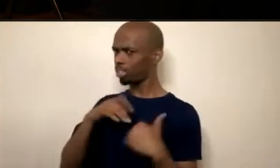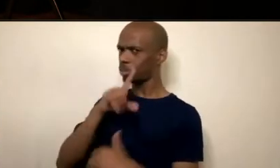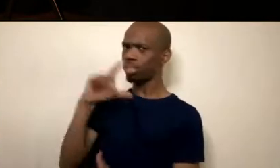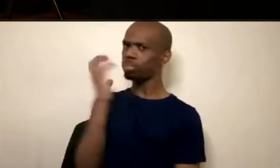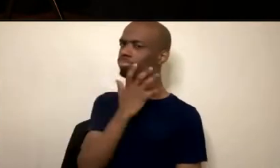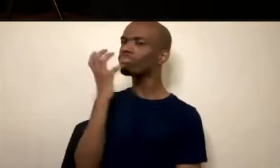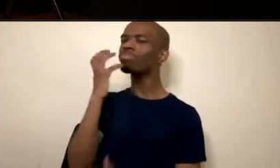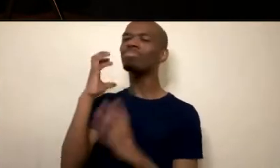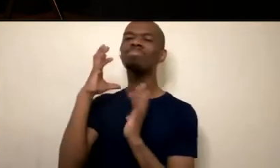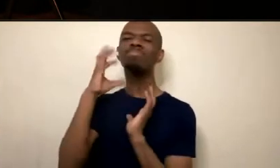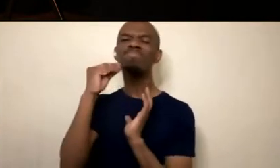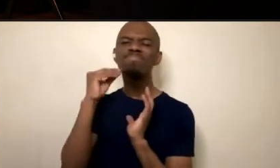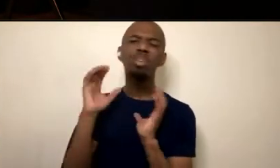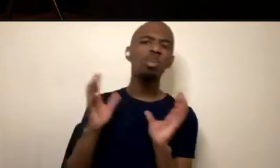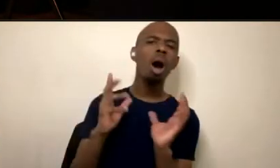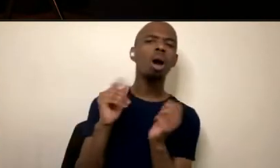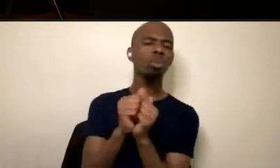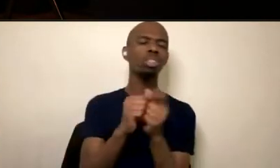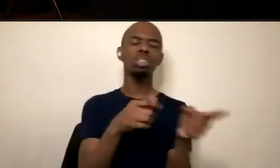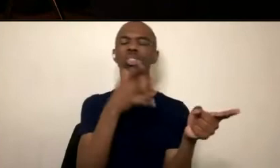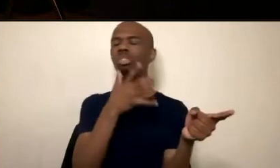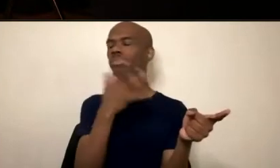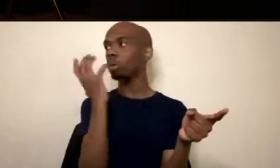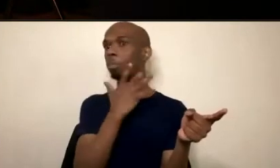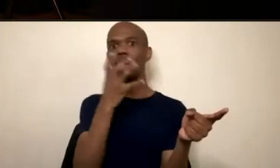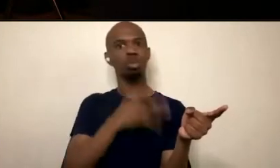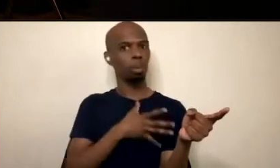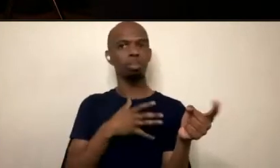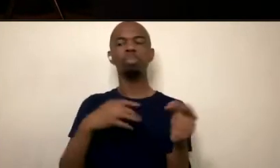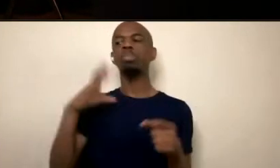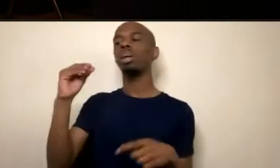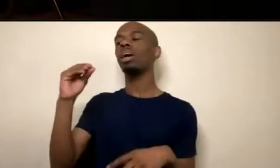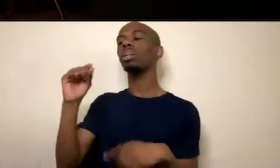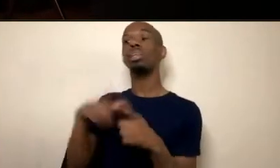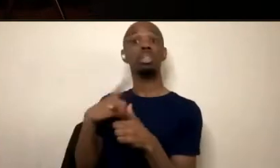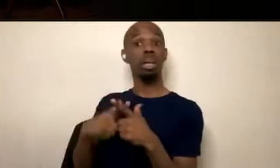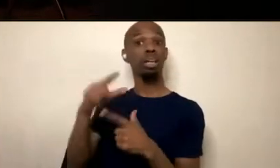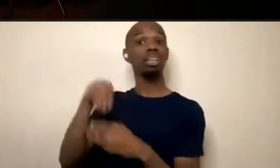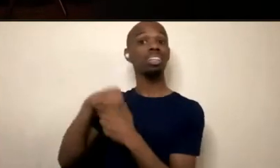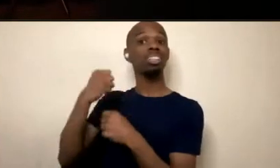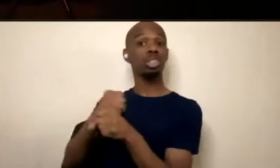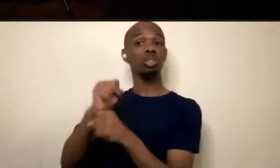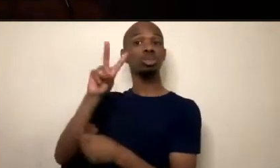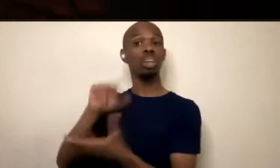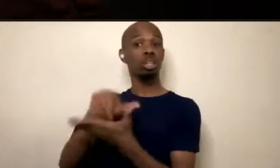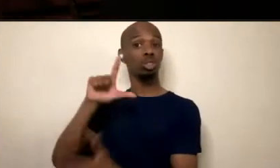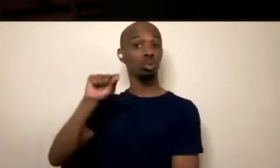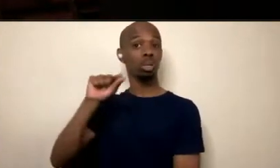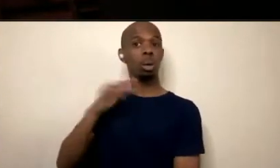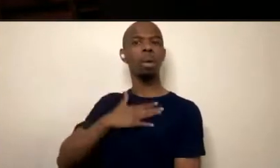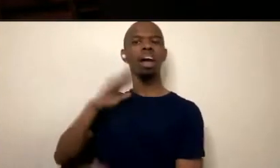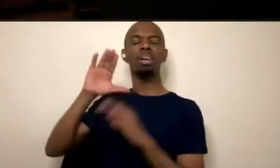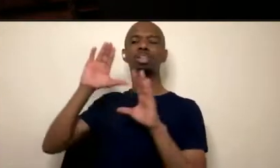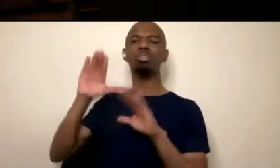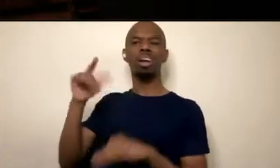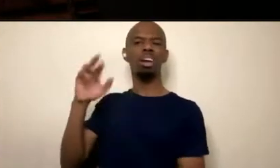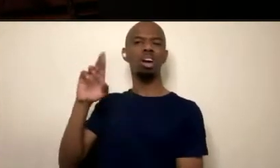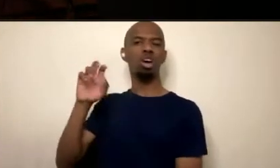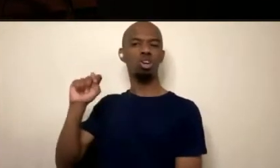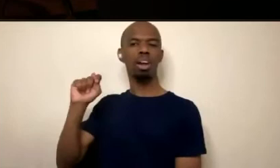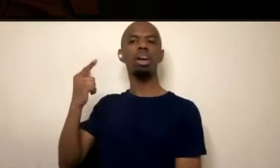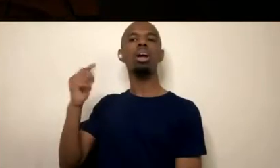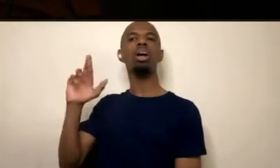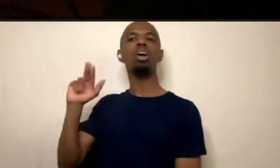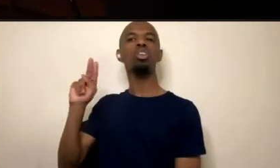children, my great-grandson was born in 2020, and that was my excuse to hang out with him